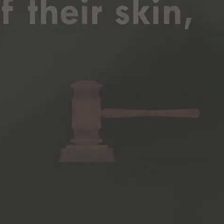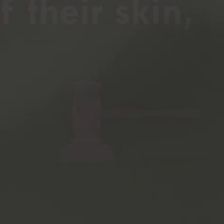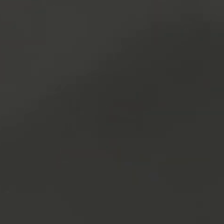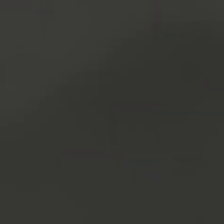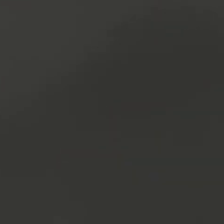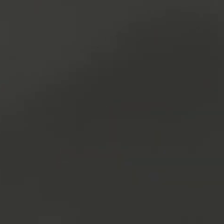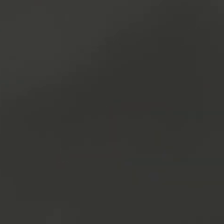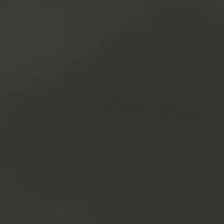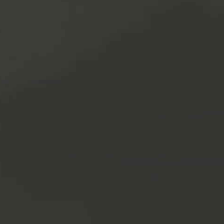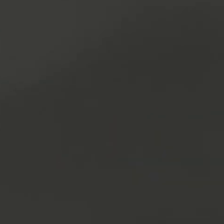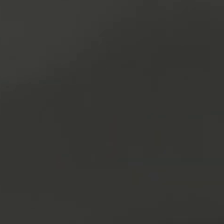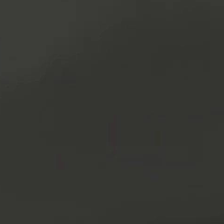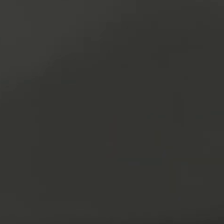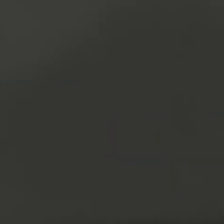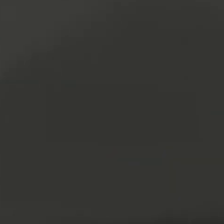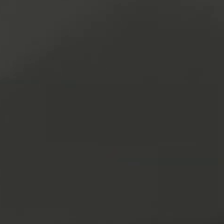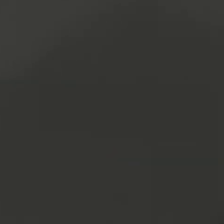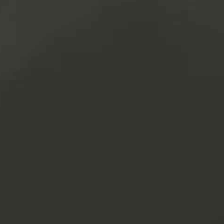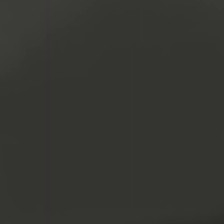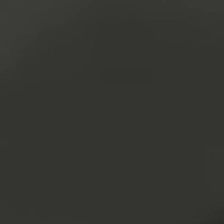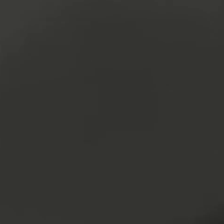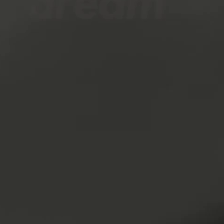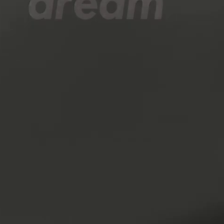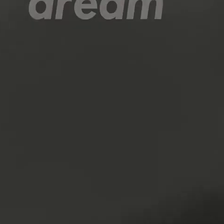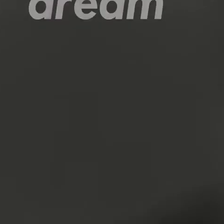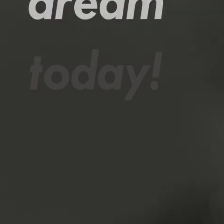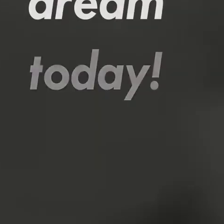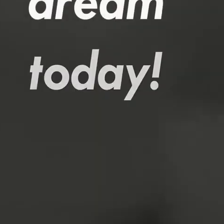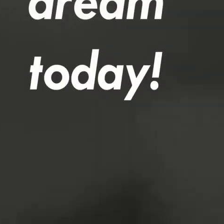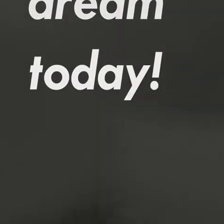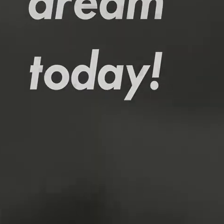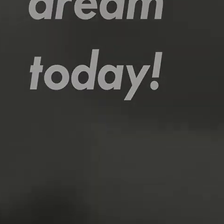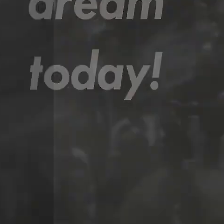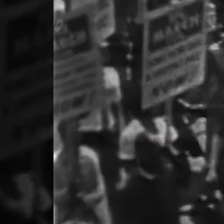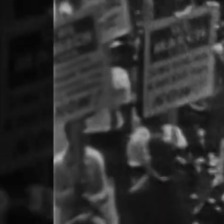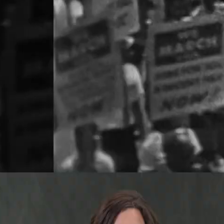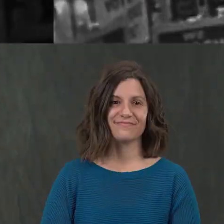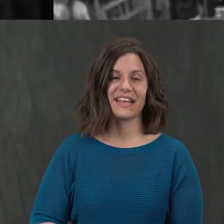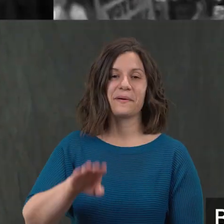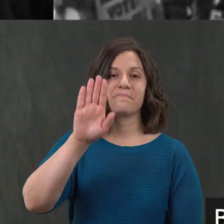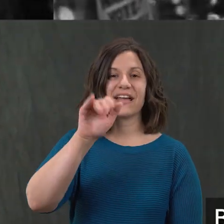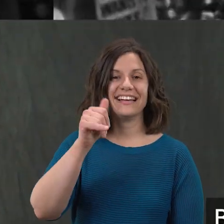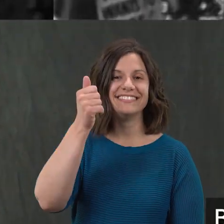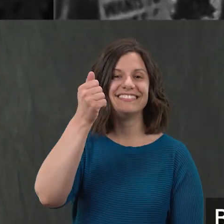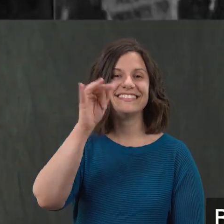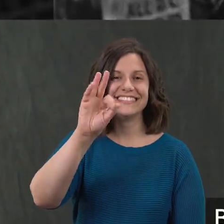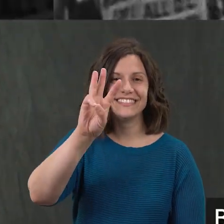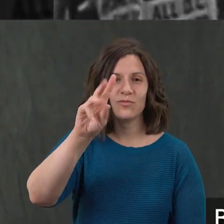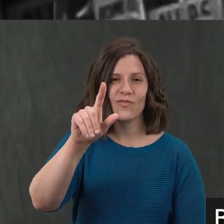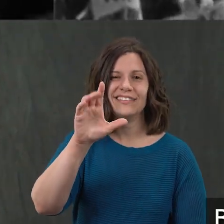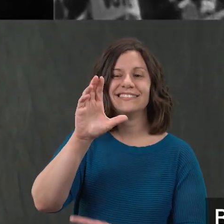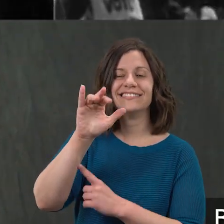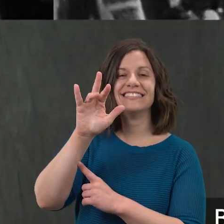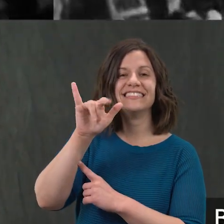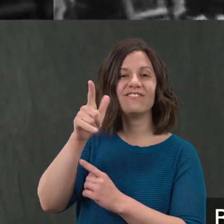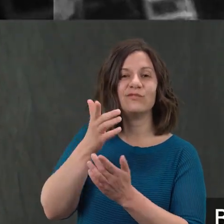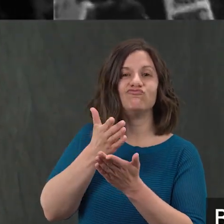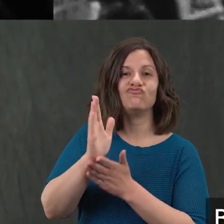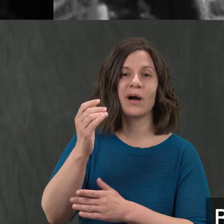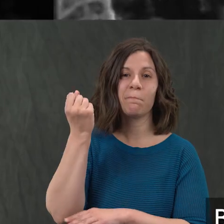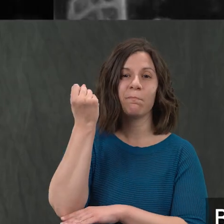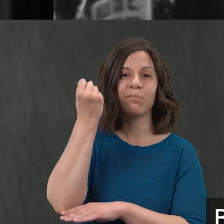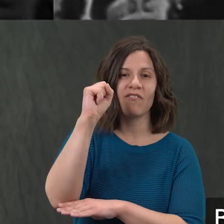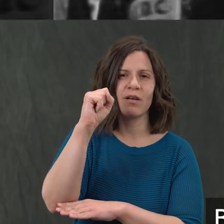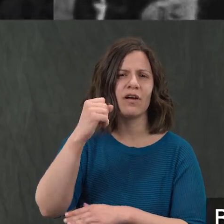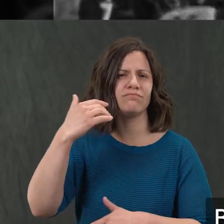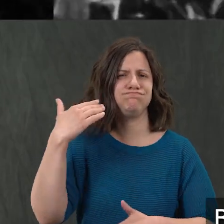their skin, but by the content of their character. I have a dream today. By 1961, the civil rights